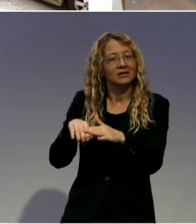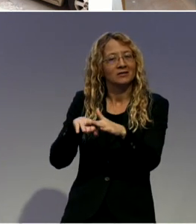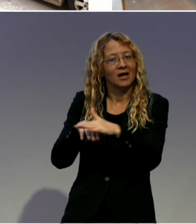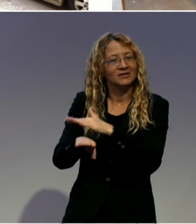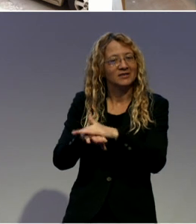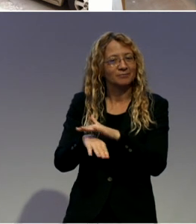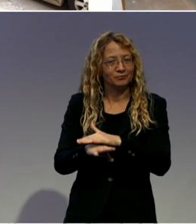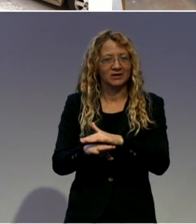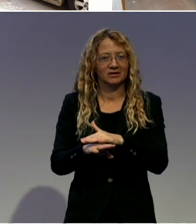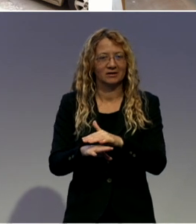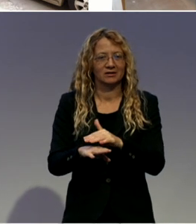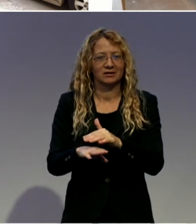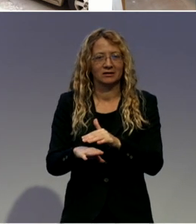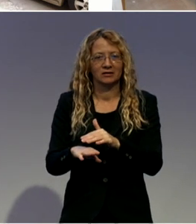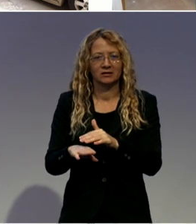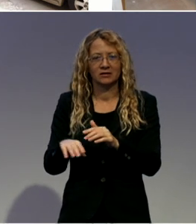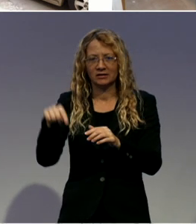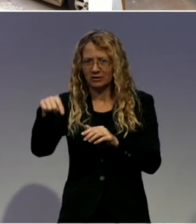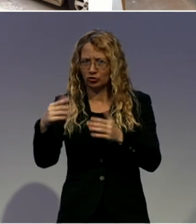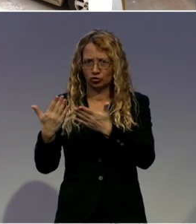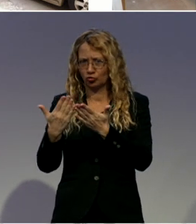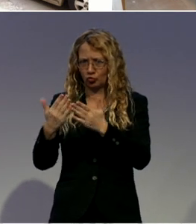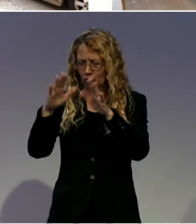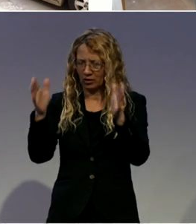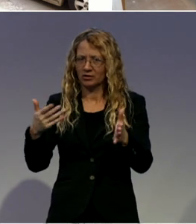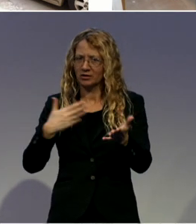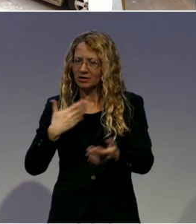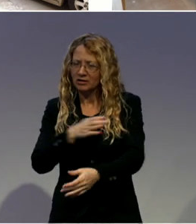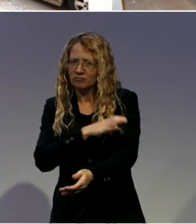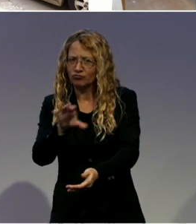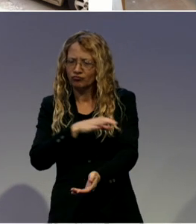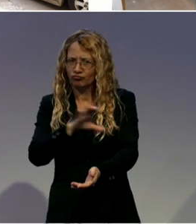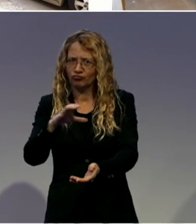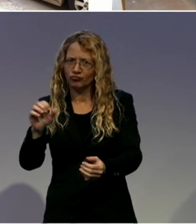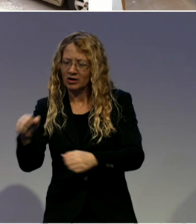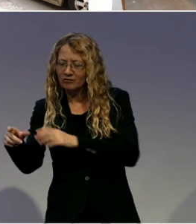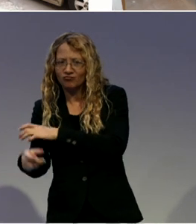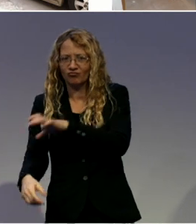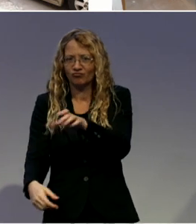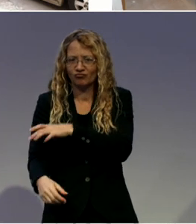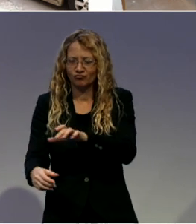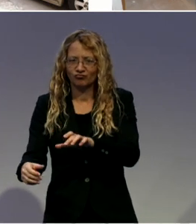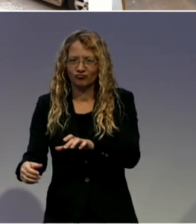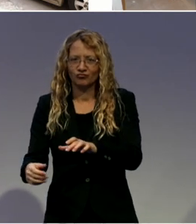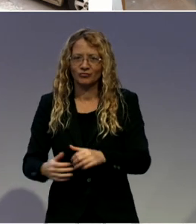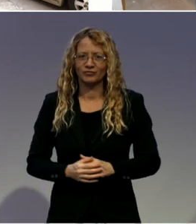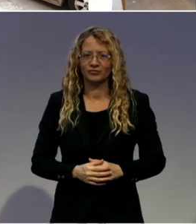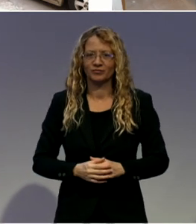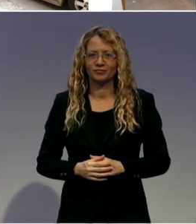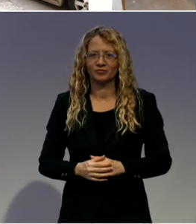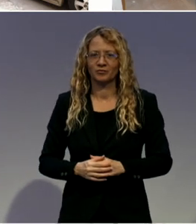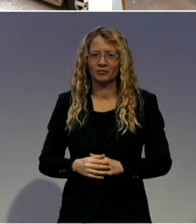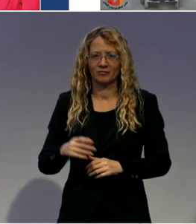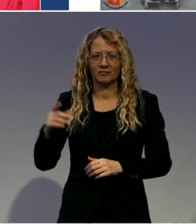school resource center. And this is how it works. At your right, you see the home alterations that we've been introducing, and this is one of the car